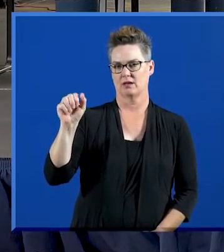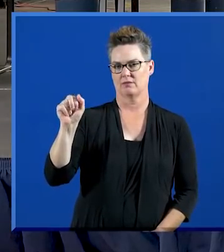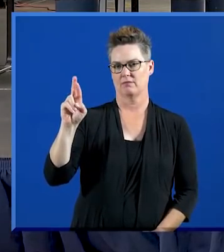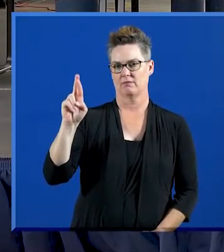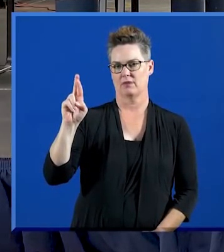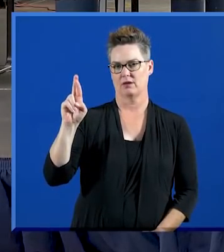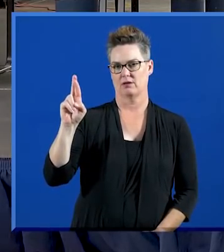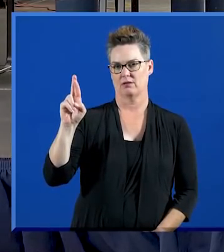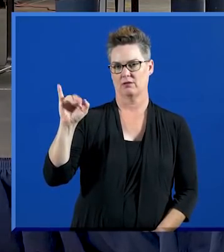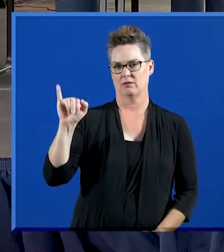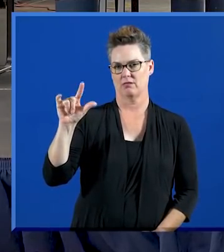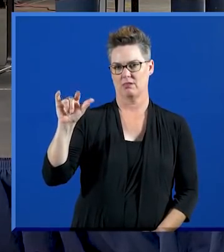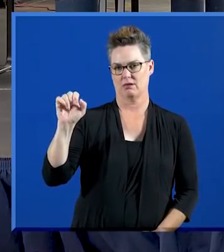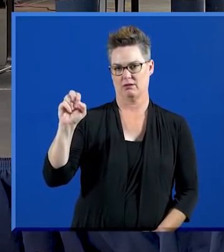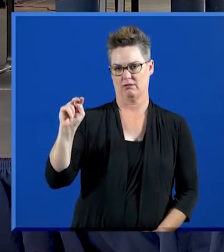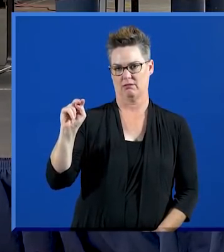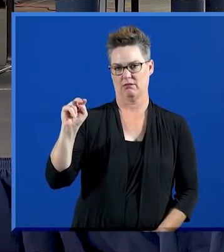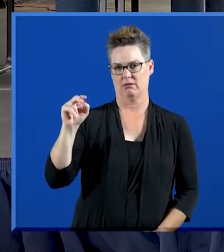Marilyn Tuttle.